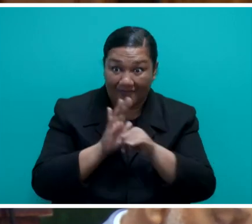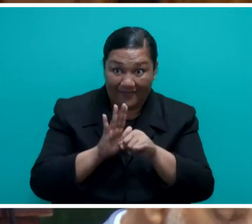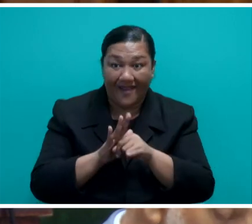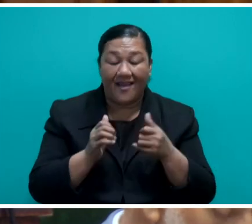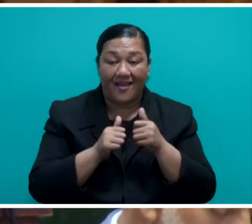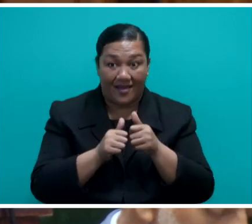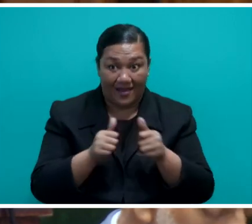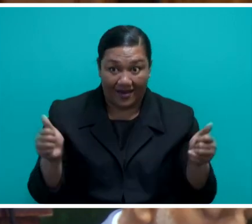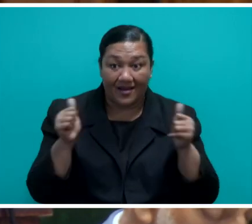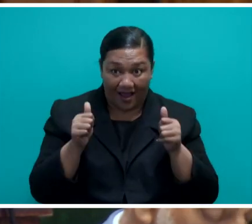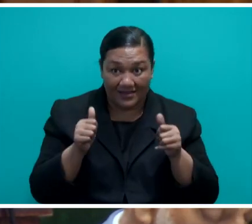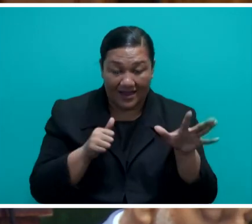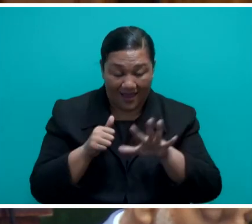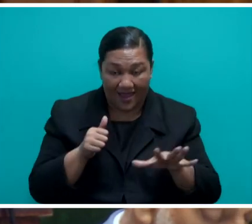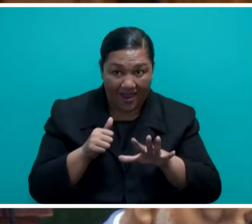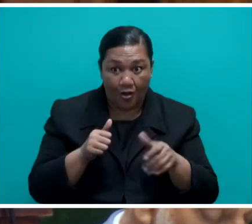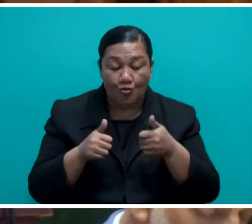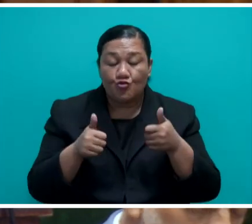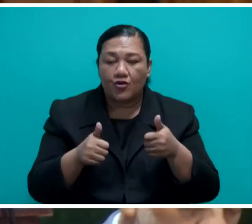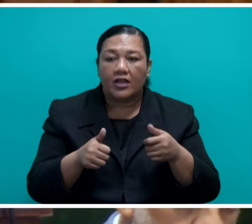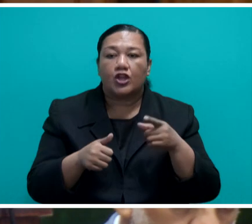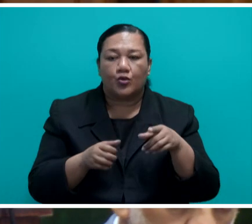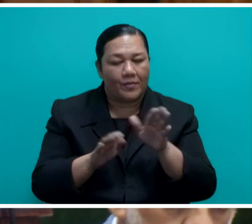resilience of our farming communities.